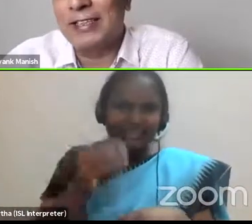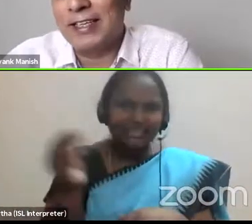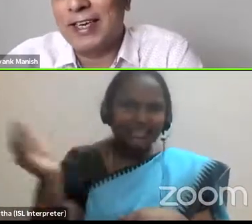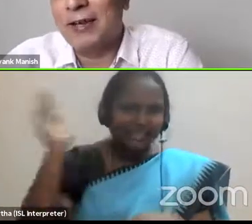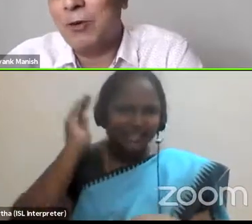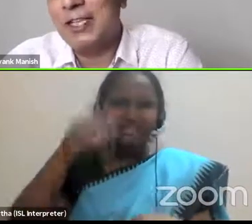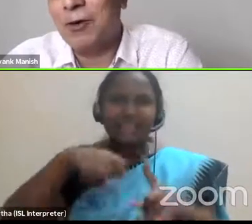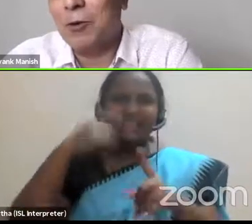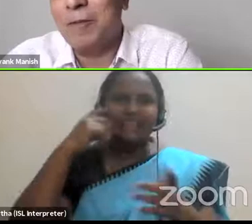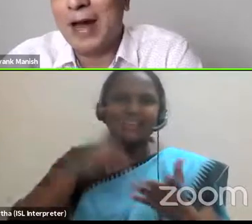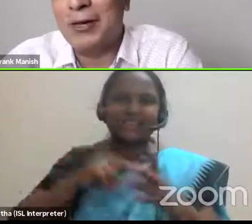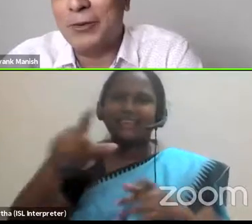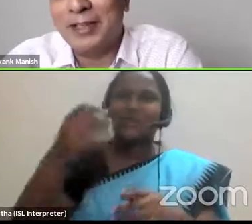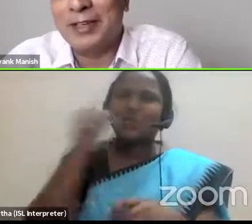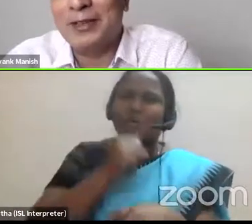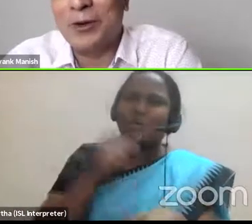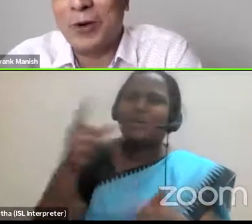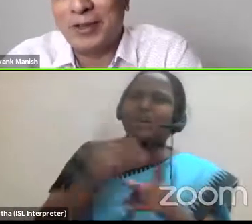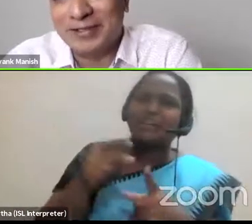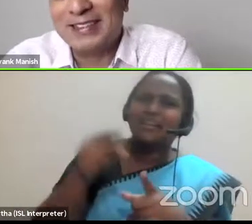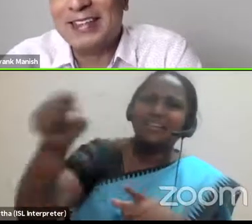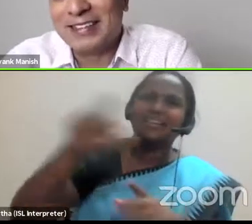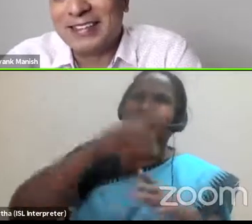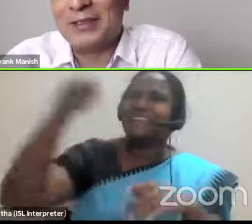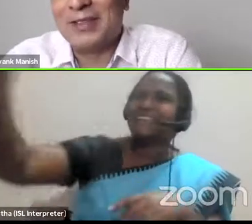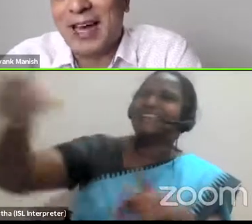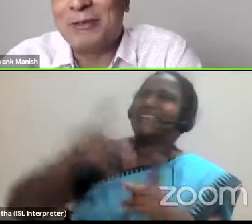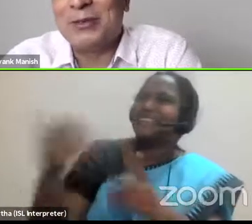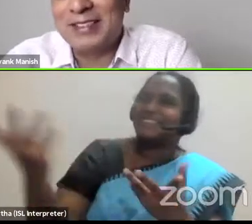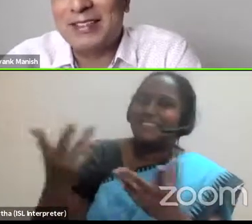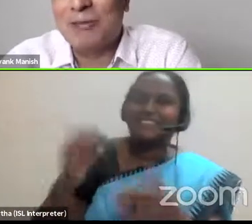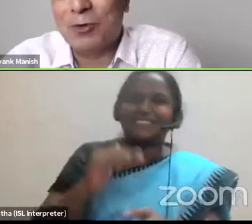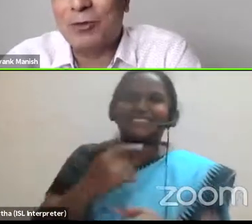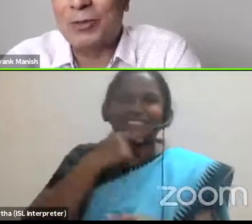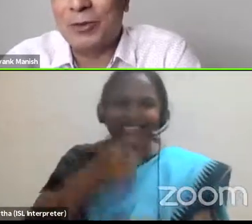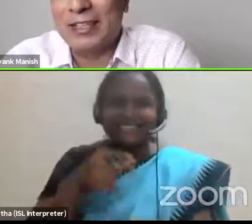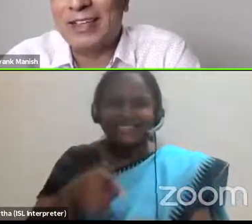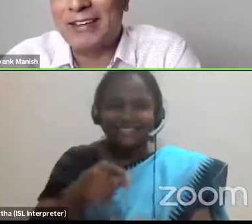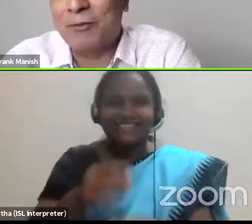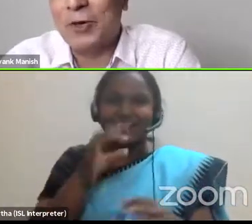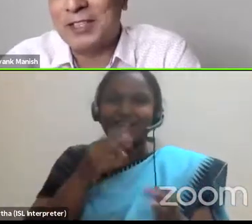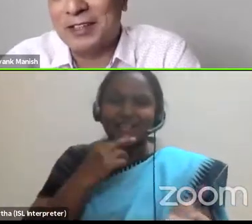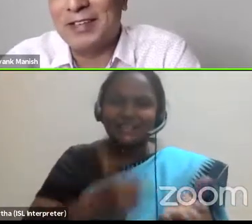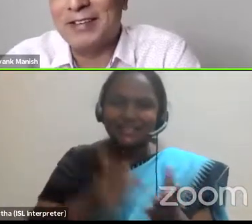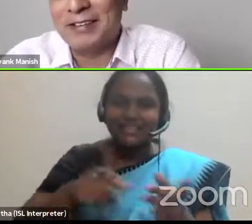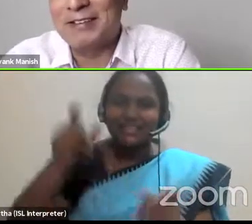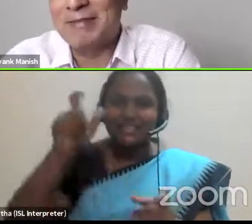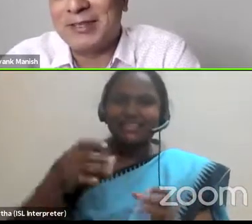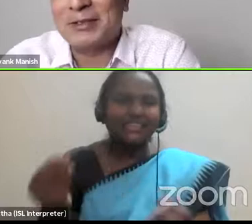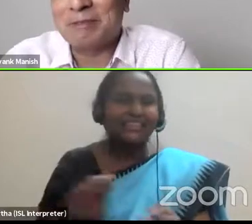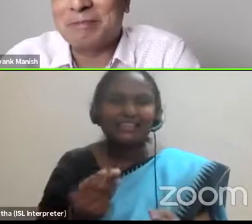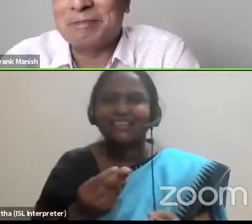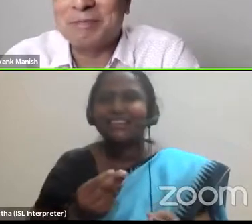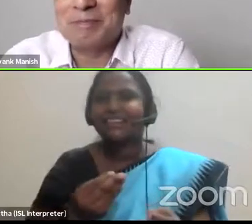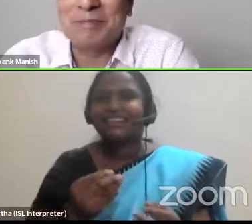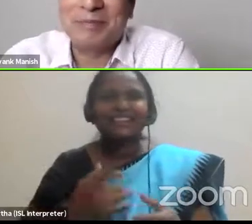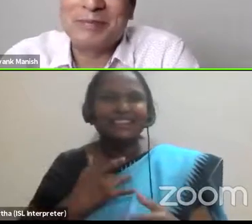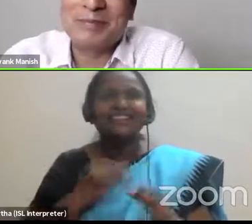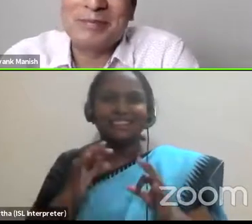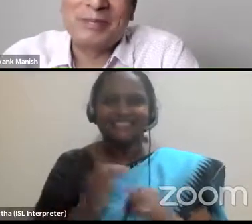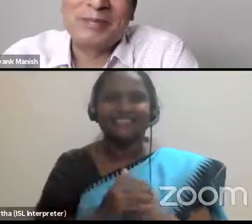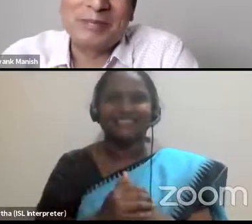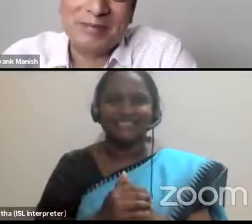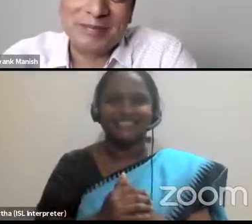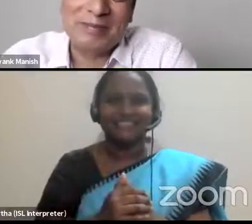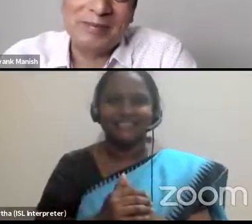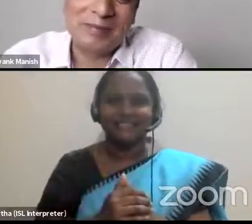one of the kids say, hey, what's that old man doing there in the corner? You know, that was proof of the pudding that it was nearly real. So nice. And